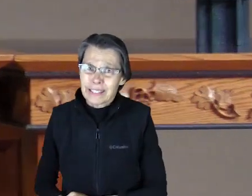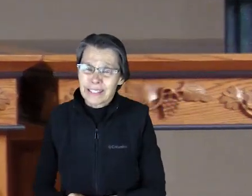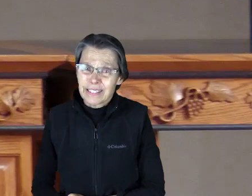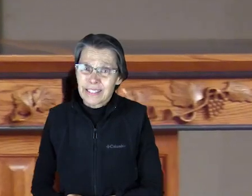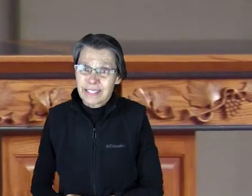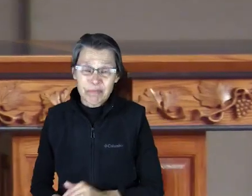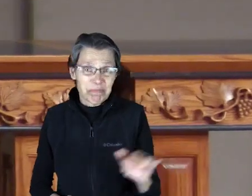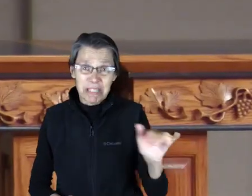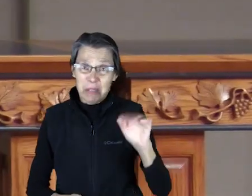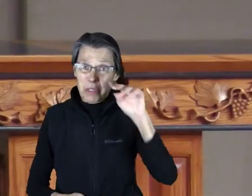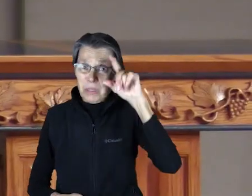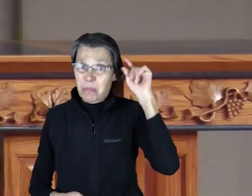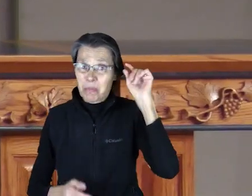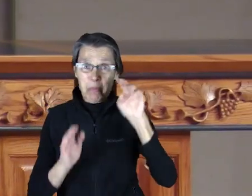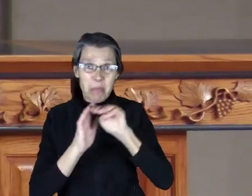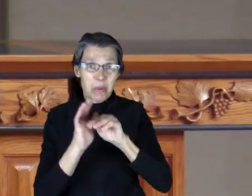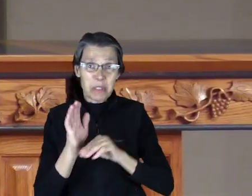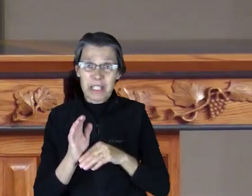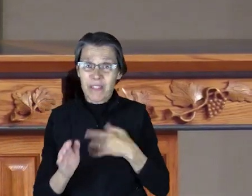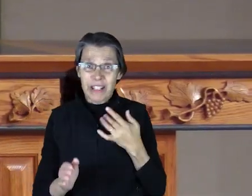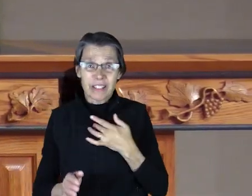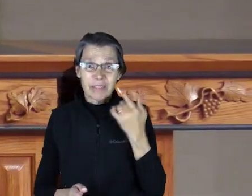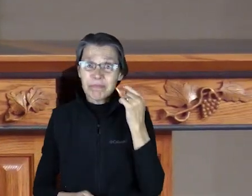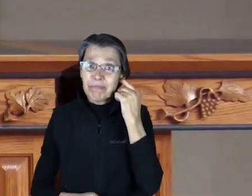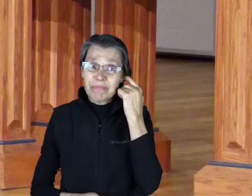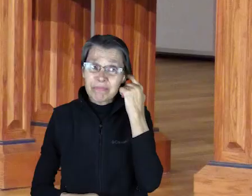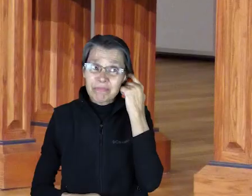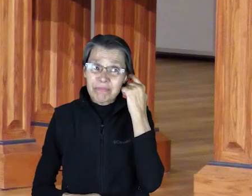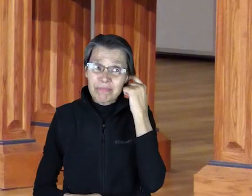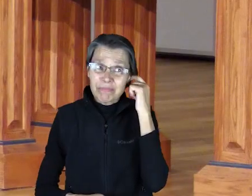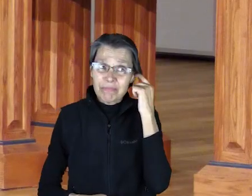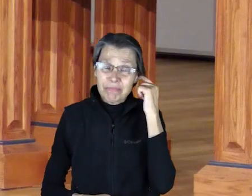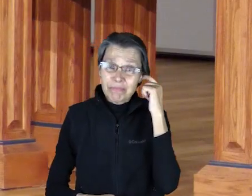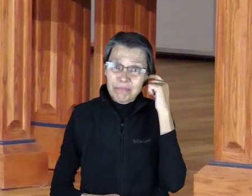completely dissatisfying. So why don't we just kind of stay the way things are?